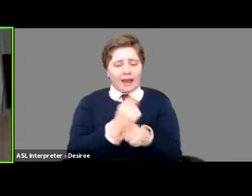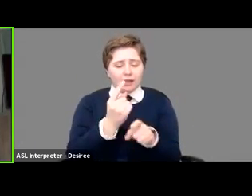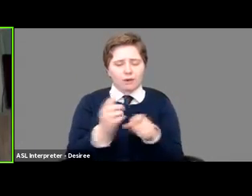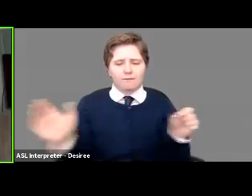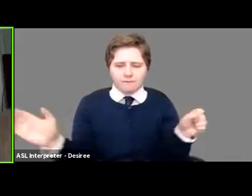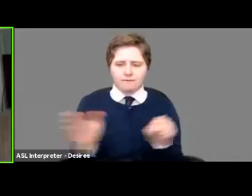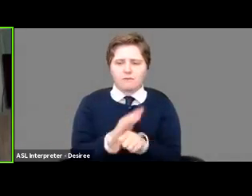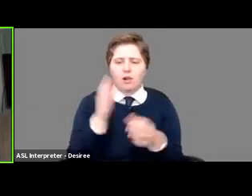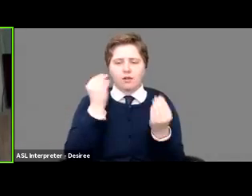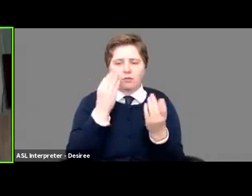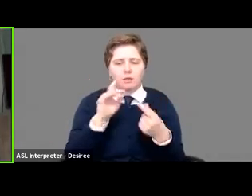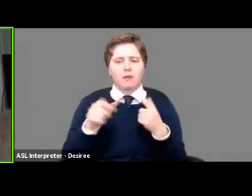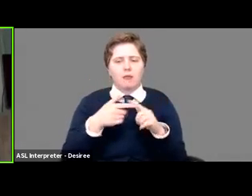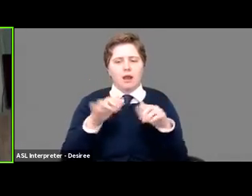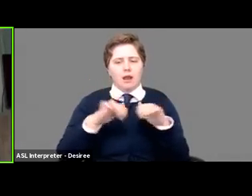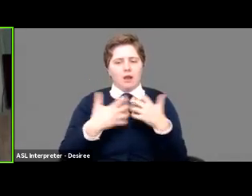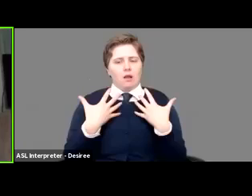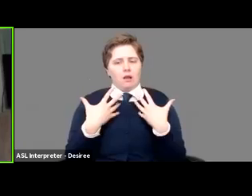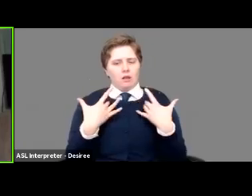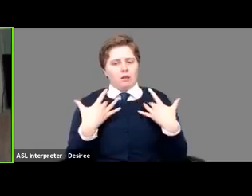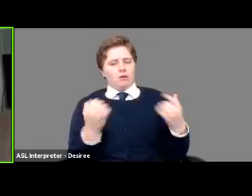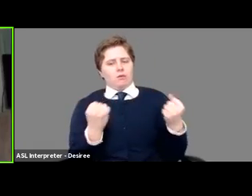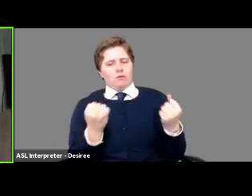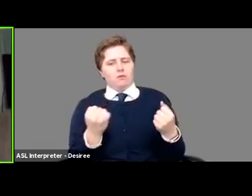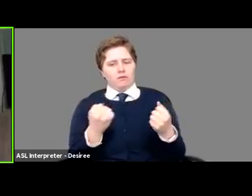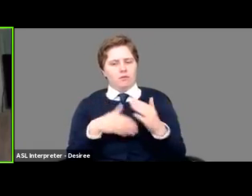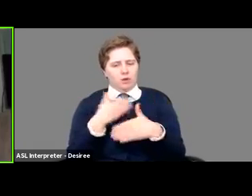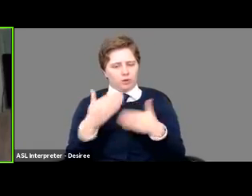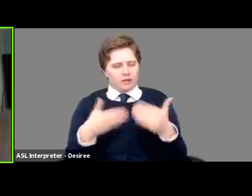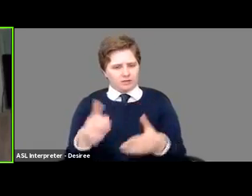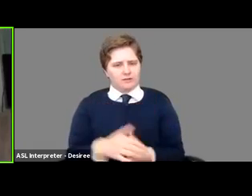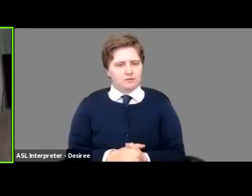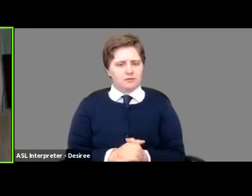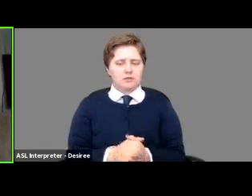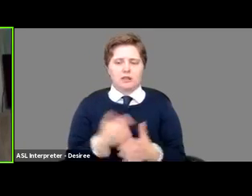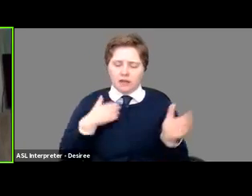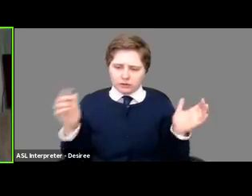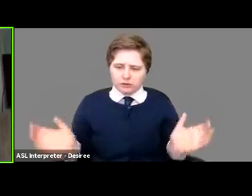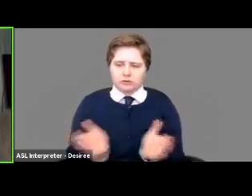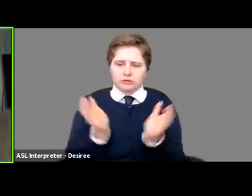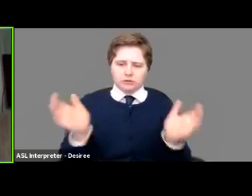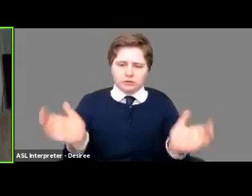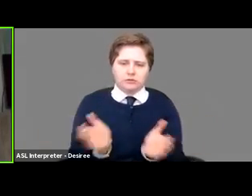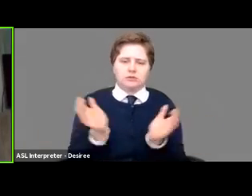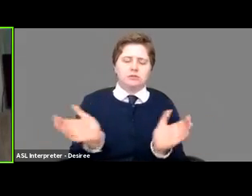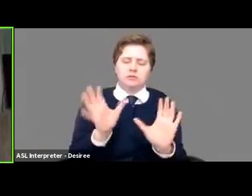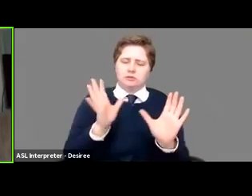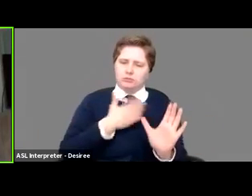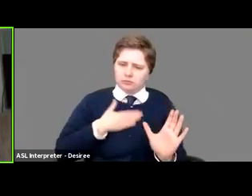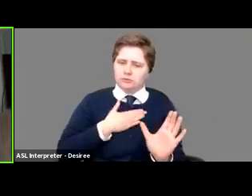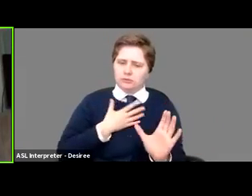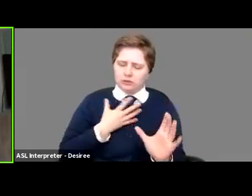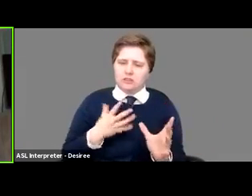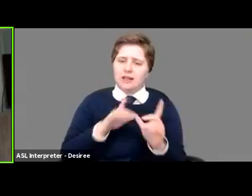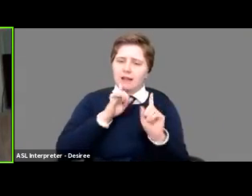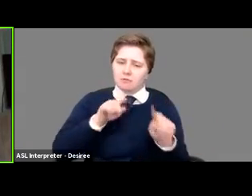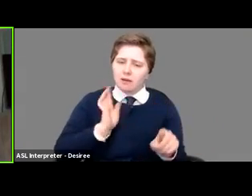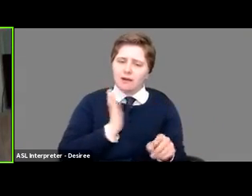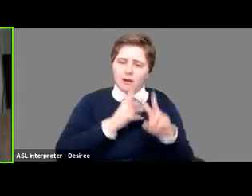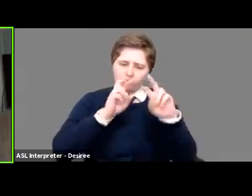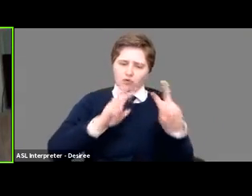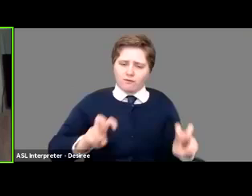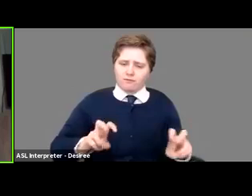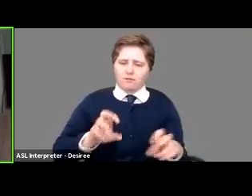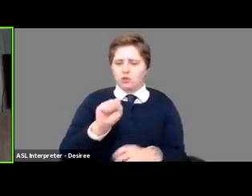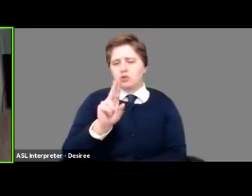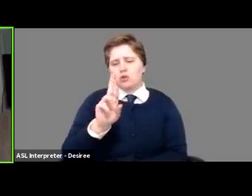information about how the recovery is progressing. So urge people to participate in those surveys. We also have